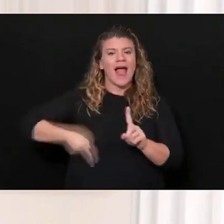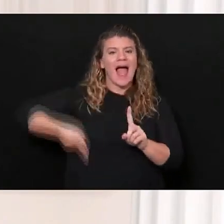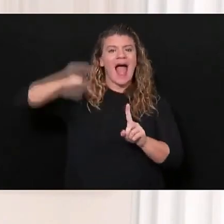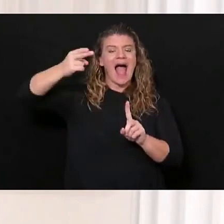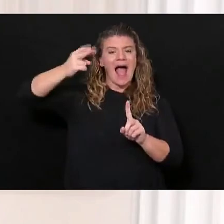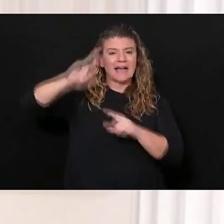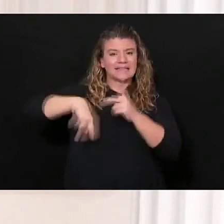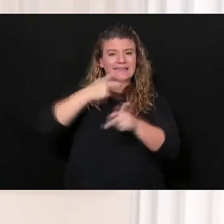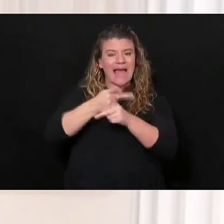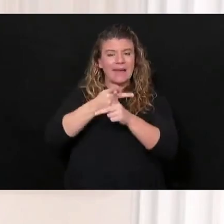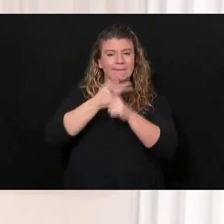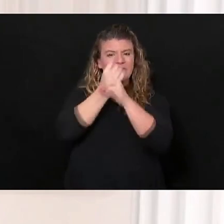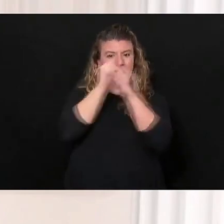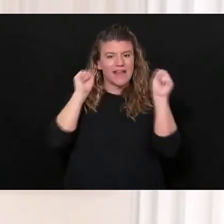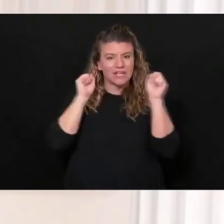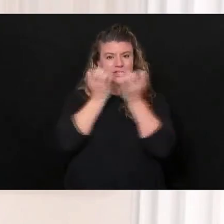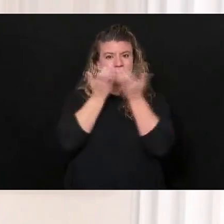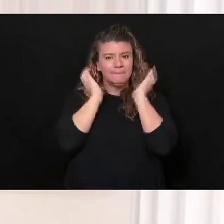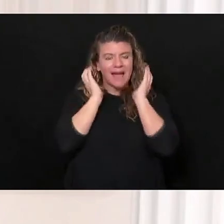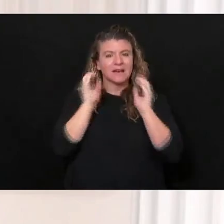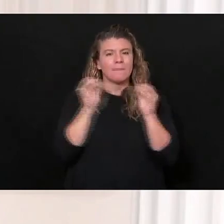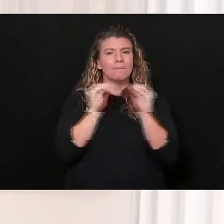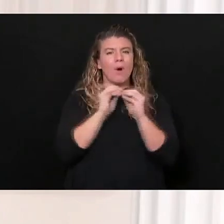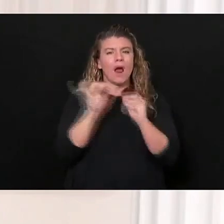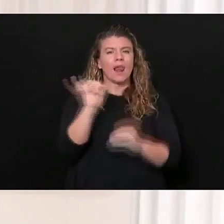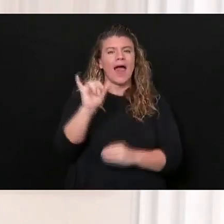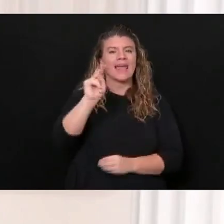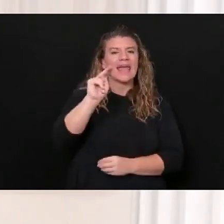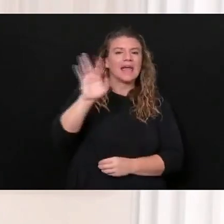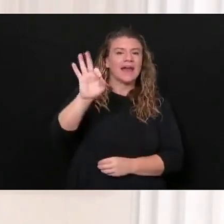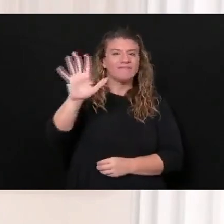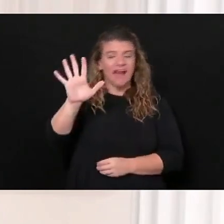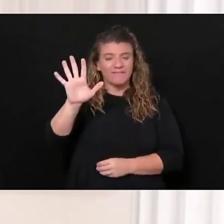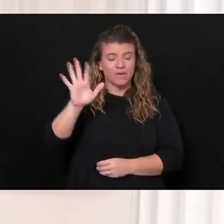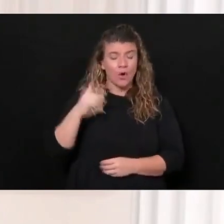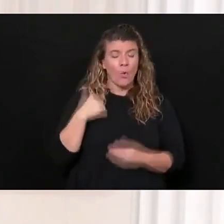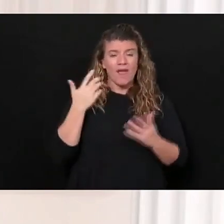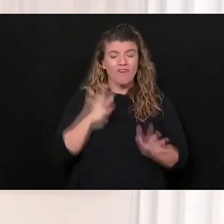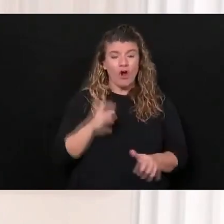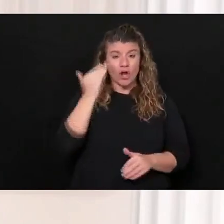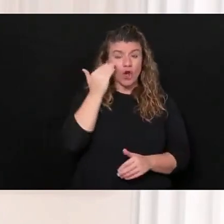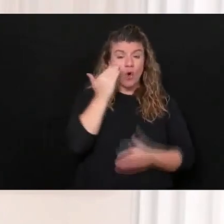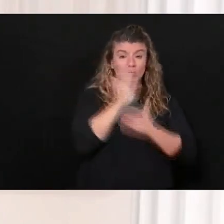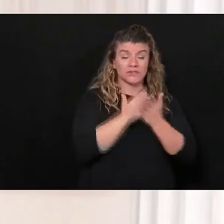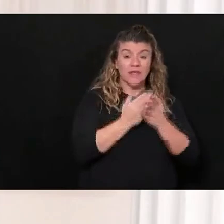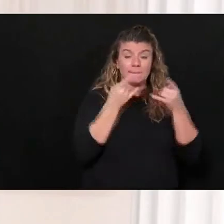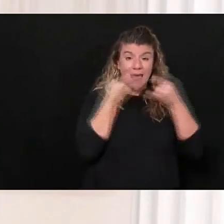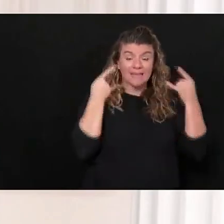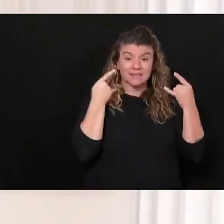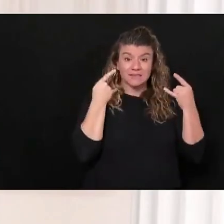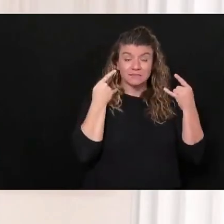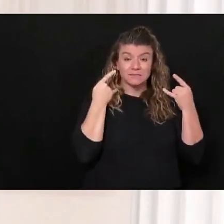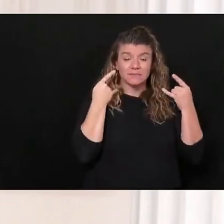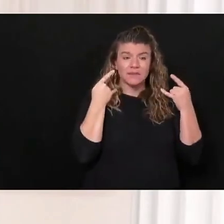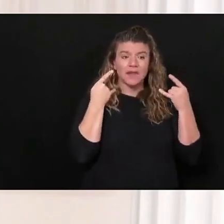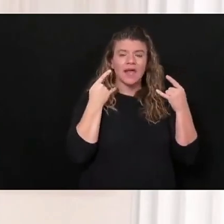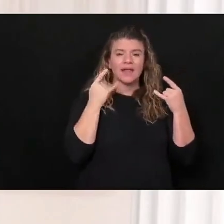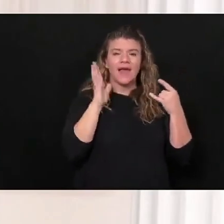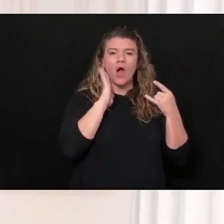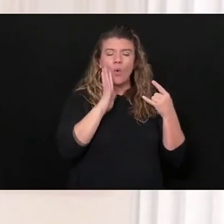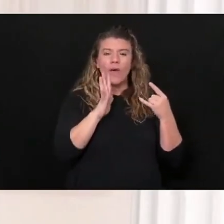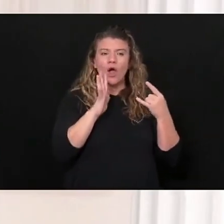protection mask, an N95 kind of mask. So we've known for a long time there are masks out there that protect